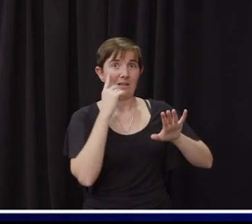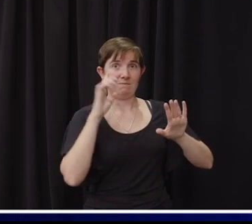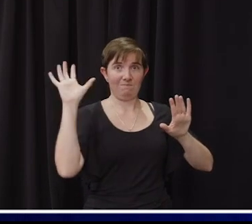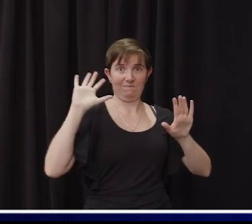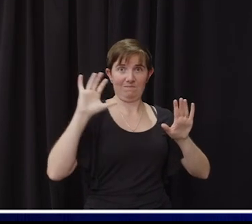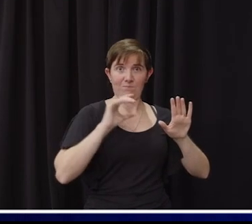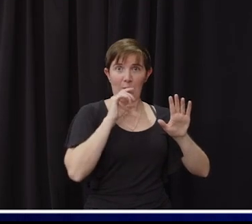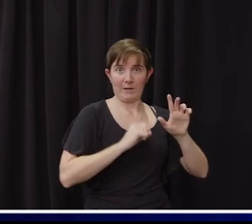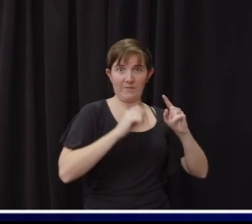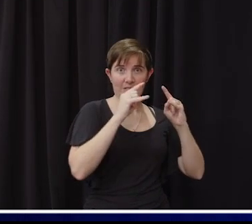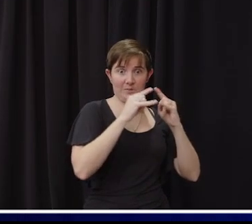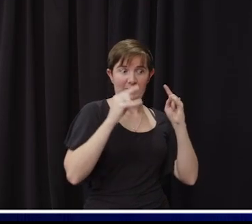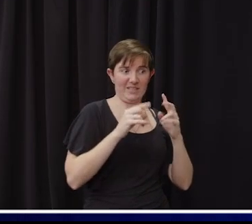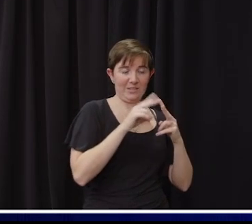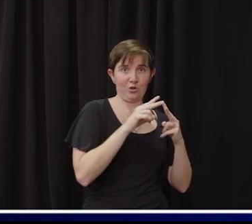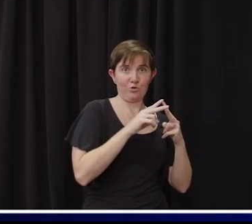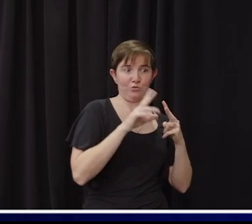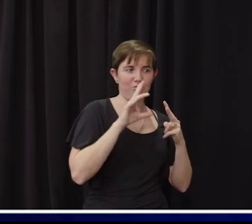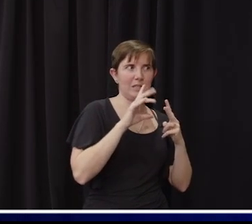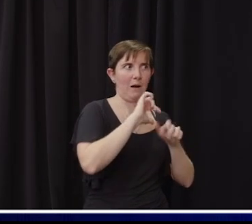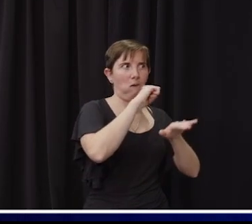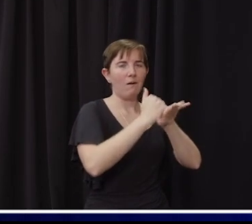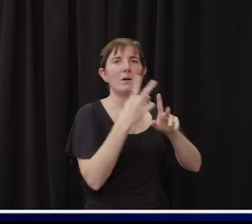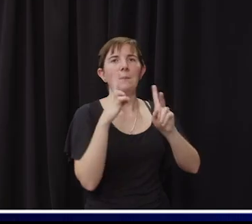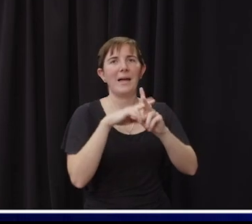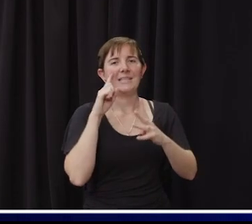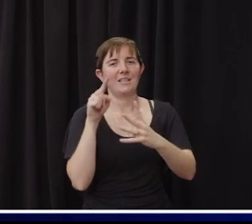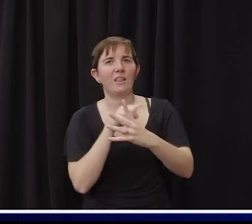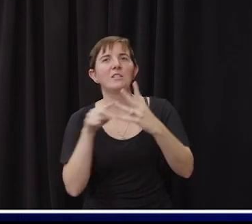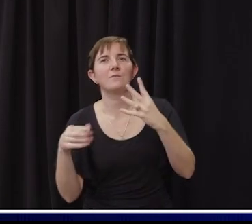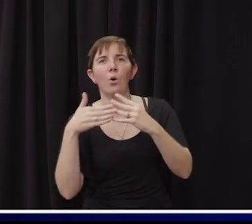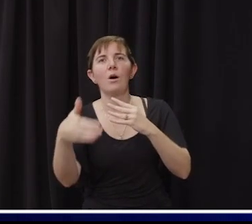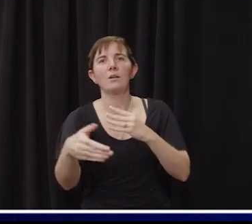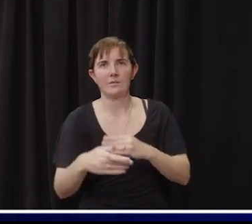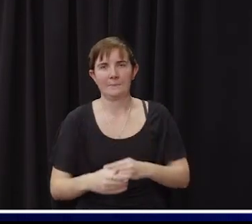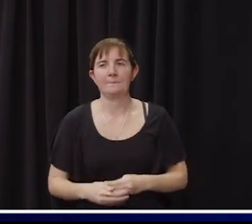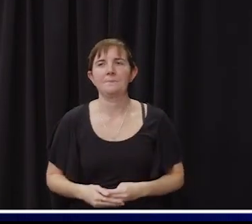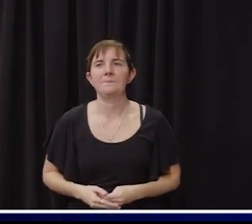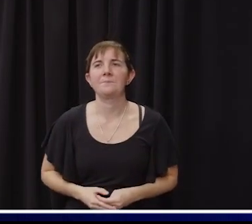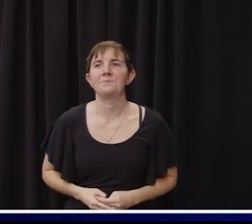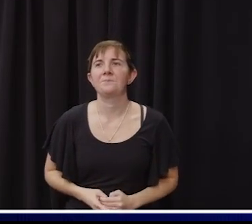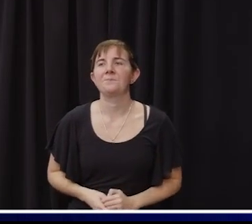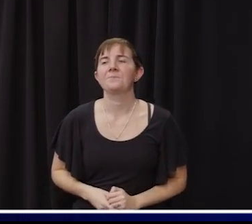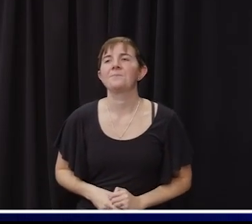forward with the original 2 pavilions at these next 4.